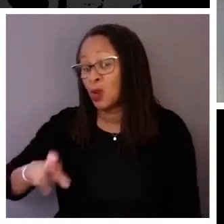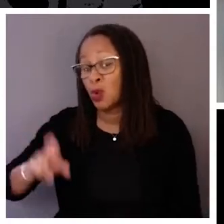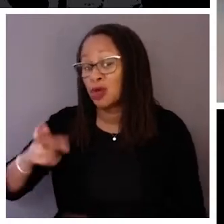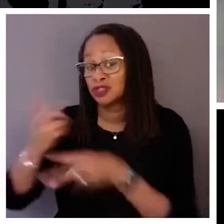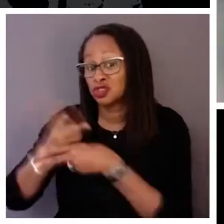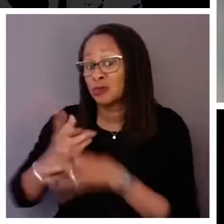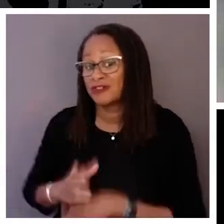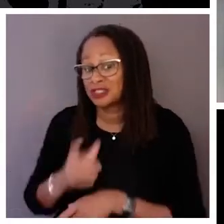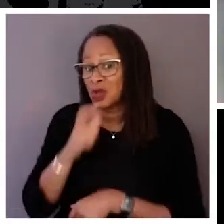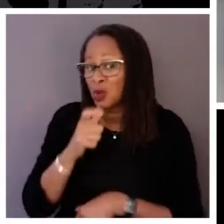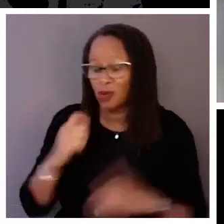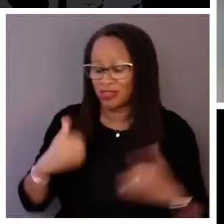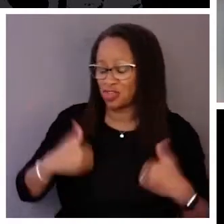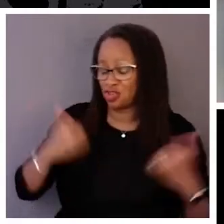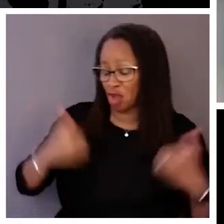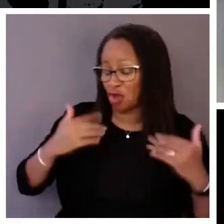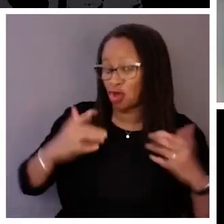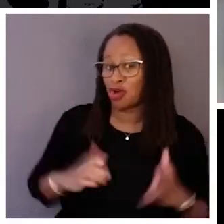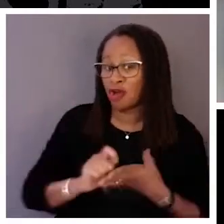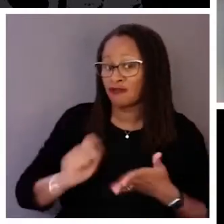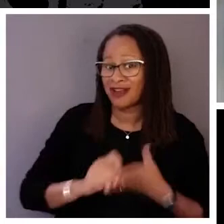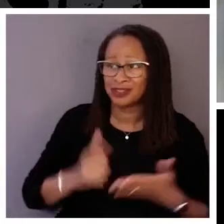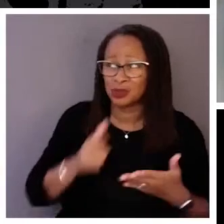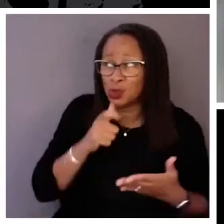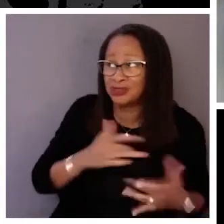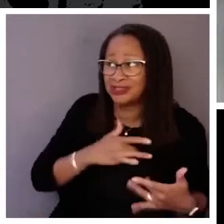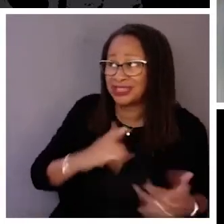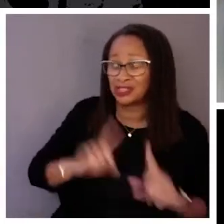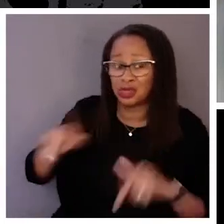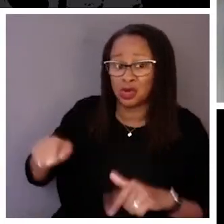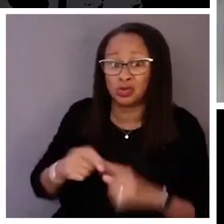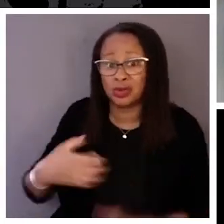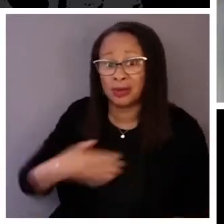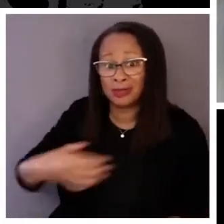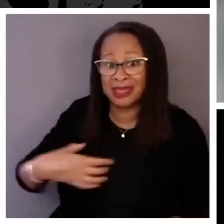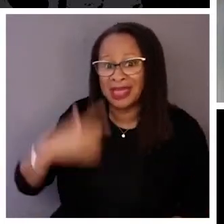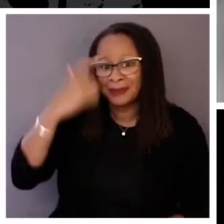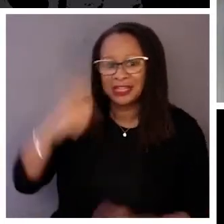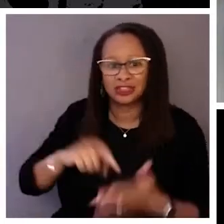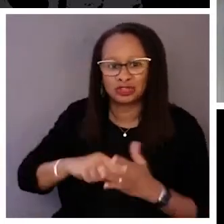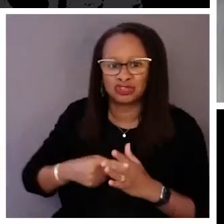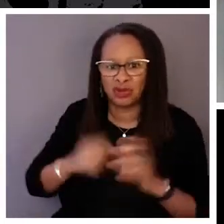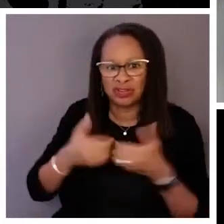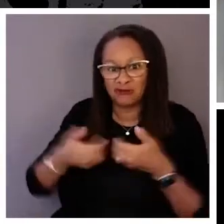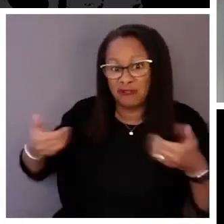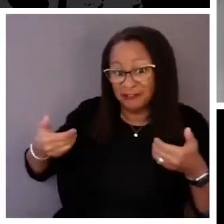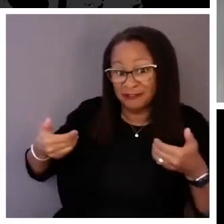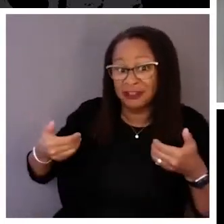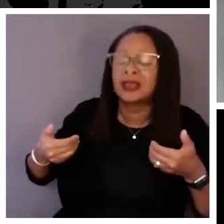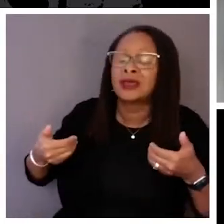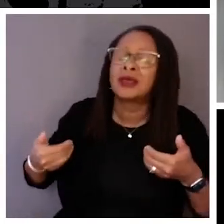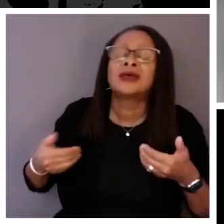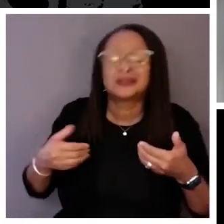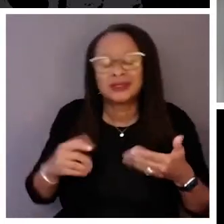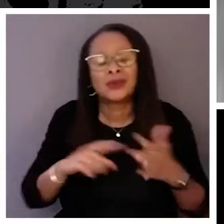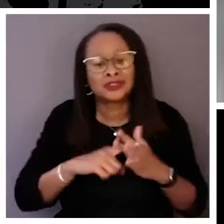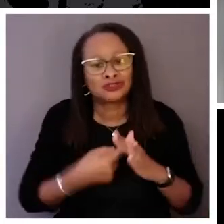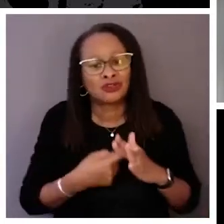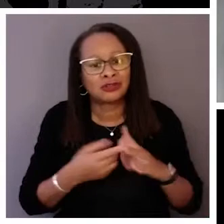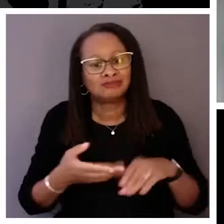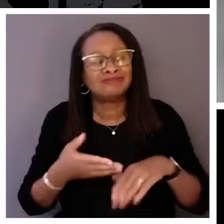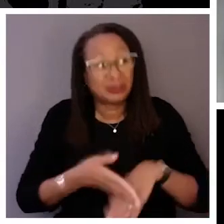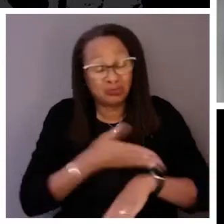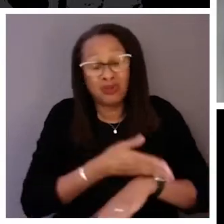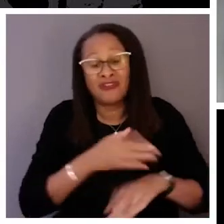supervising. And then who are the younger lower level writers supposed to go to complain? Because then you start a rift. So I think it's getting a